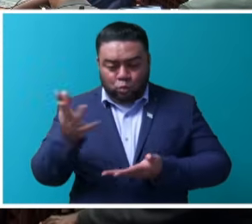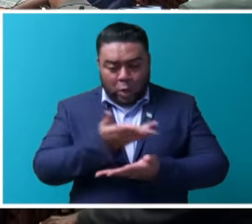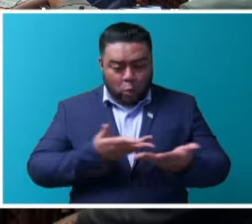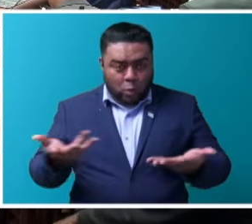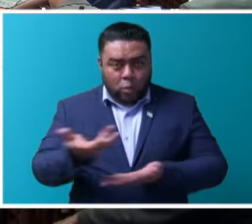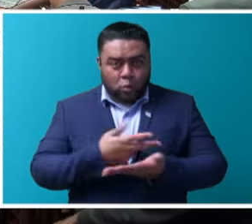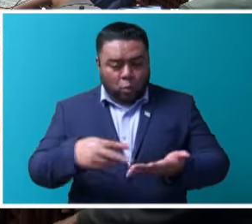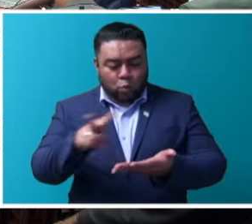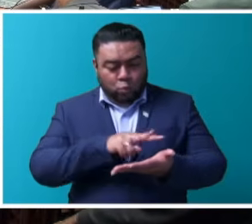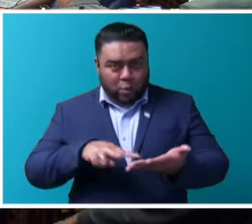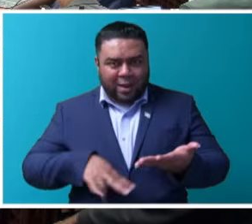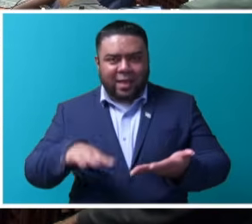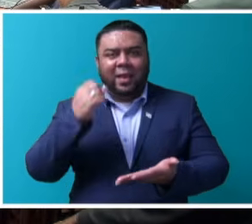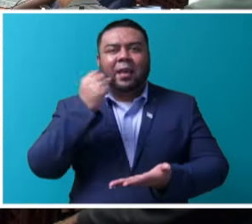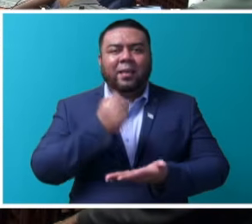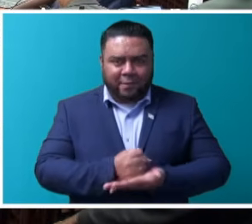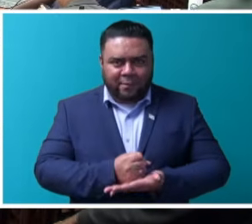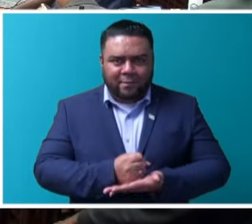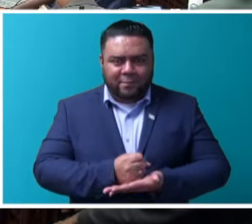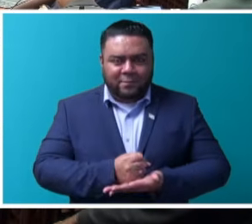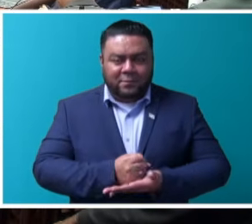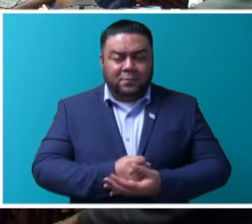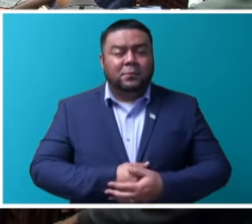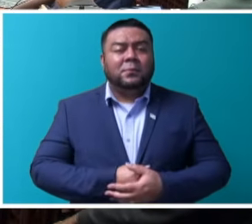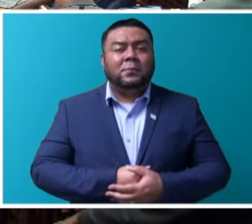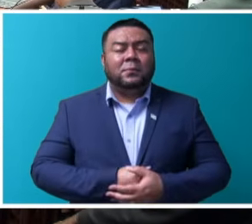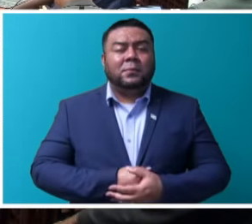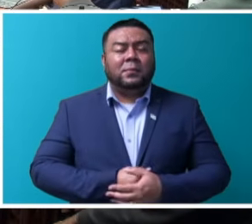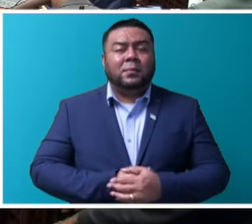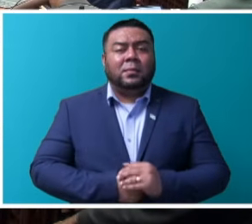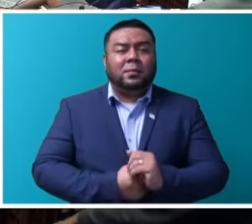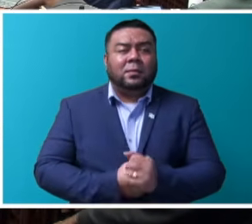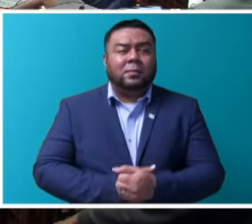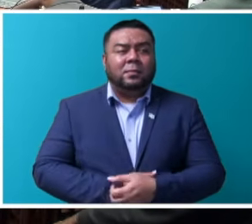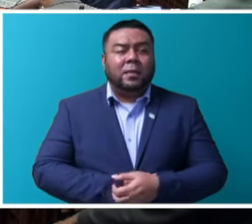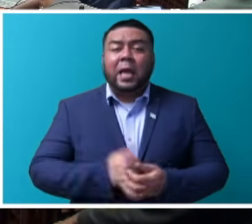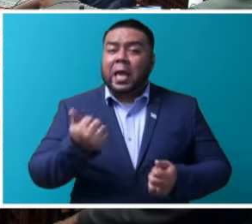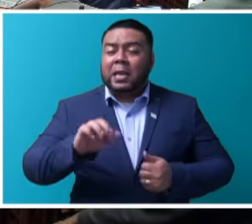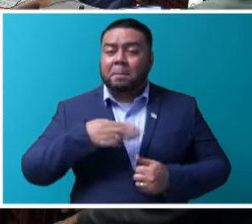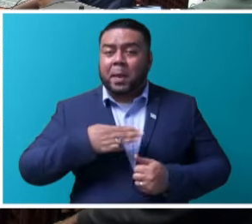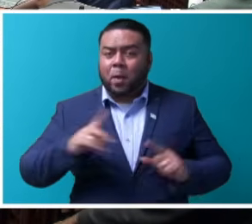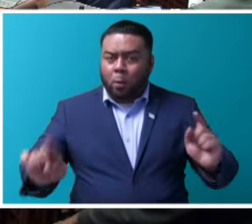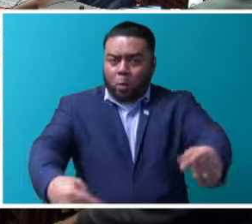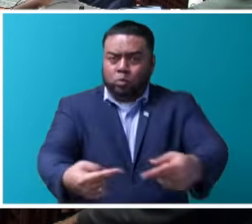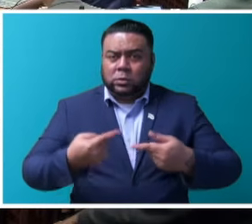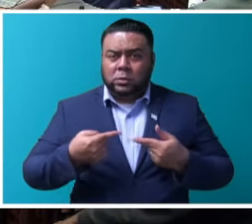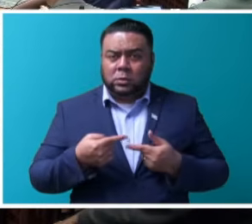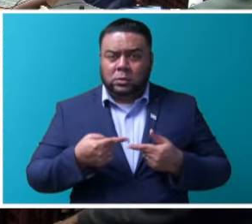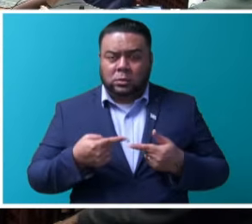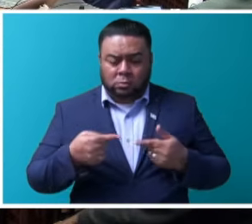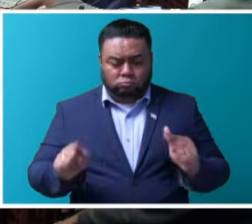circulated, be taken as read and be confirmed. Does any member oppose the motion?